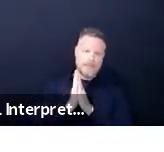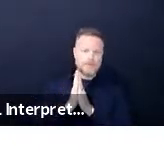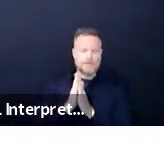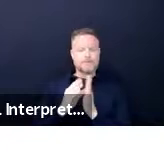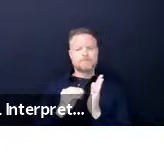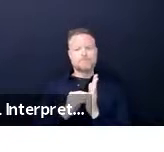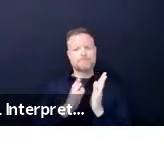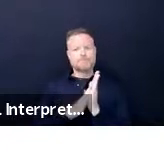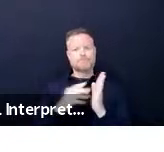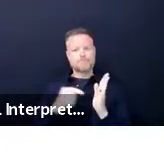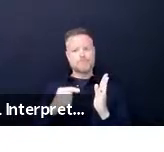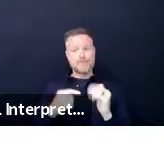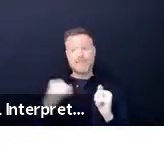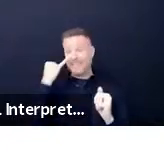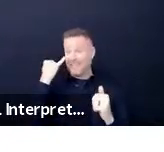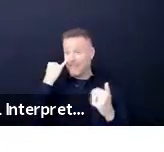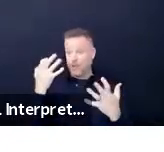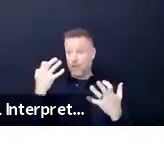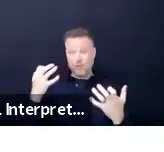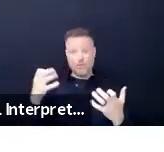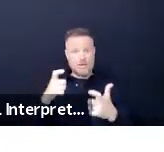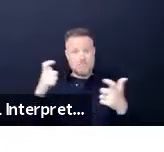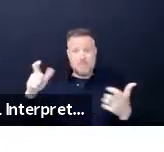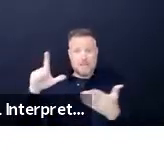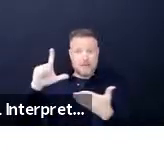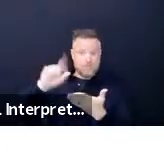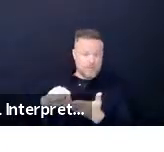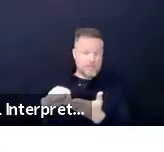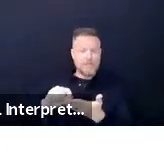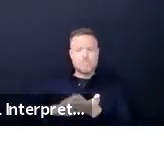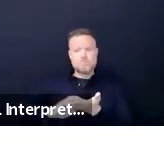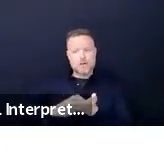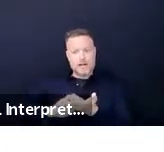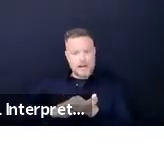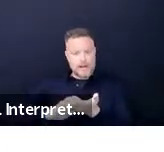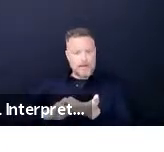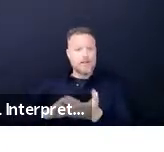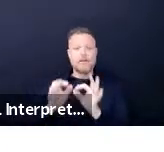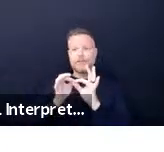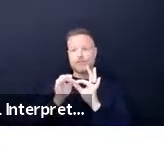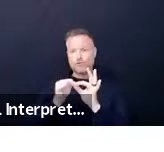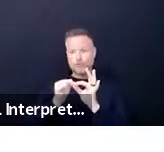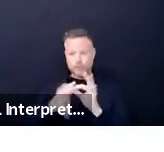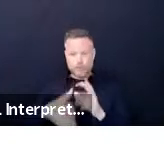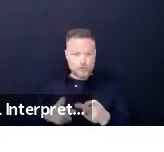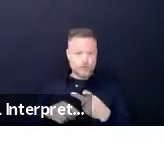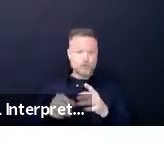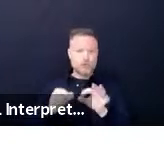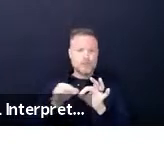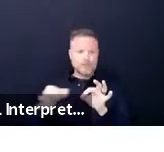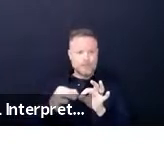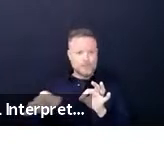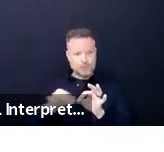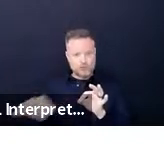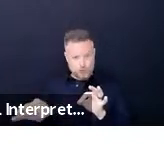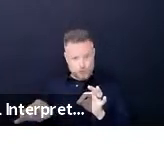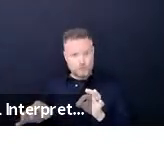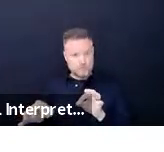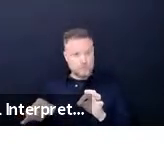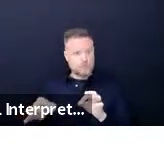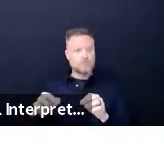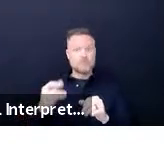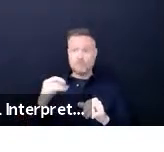down that if people need large print, braille, interpreters, or captioning to participate in your